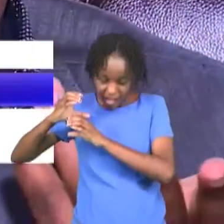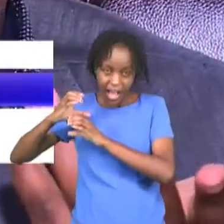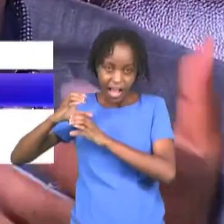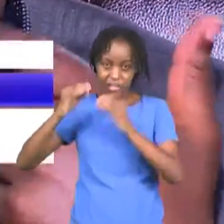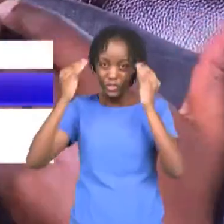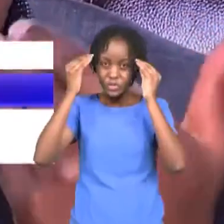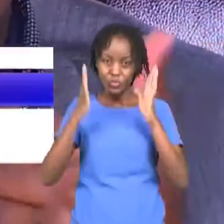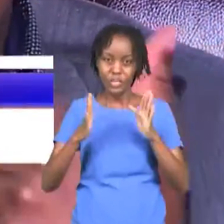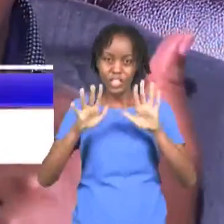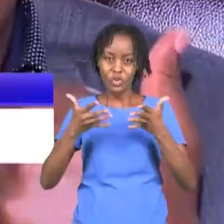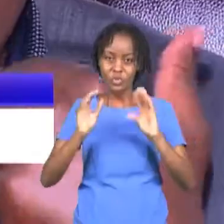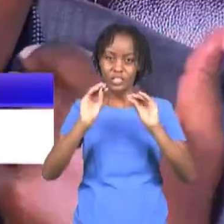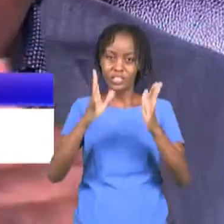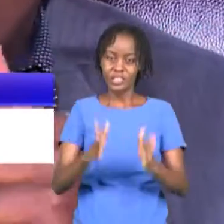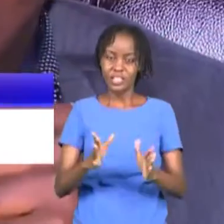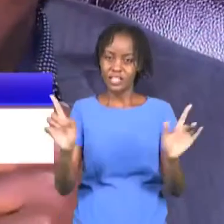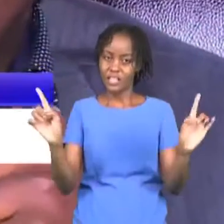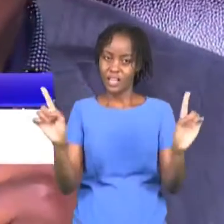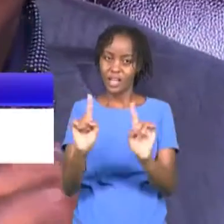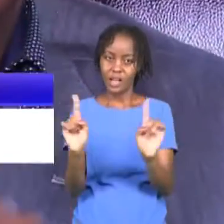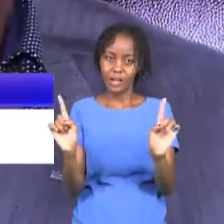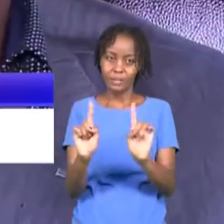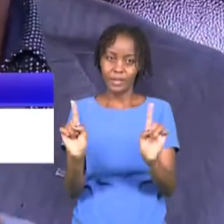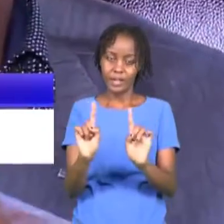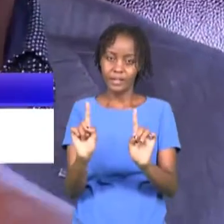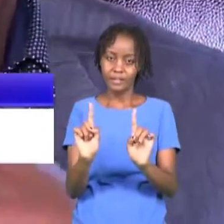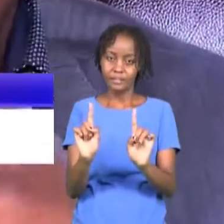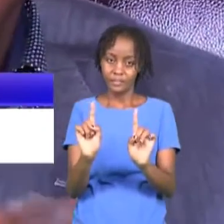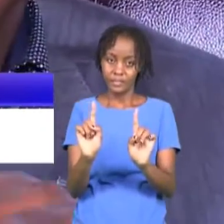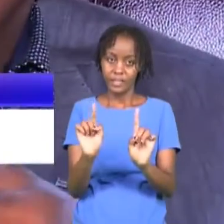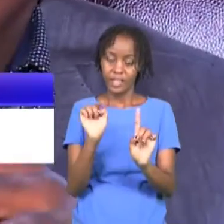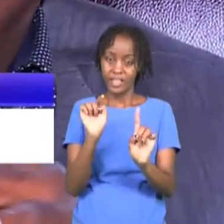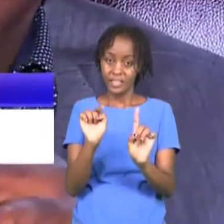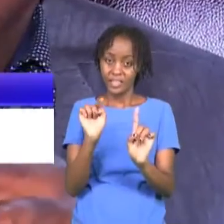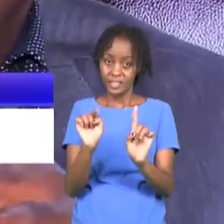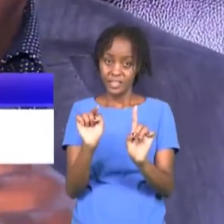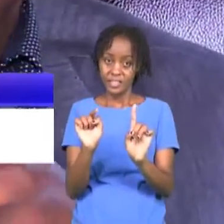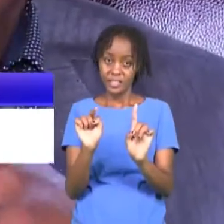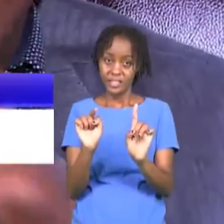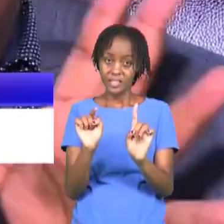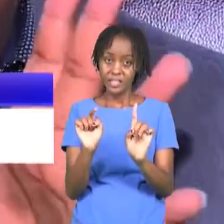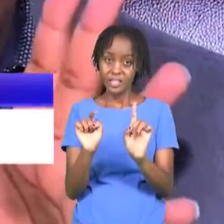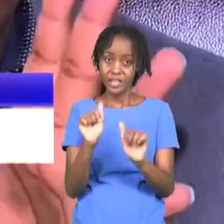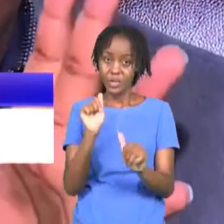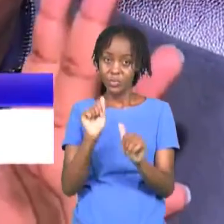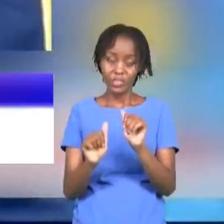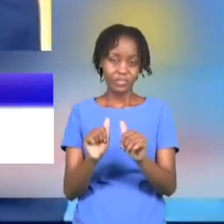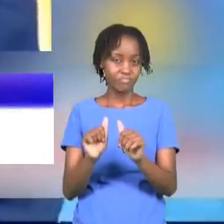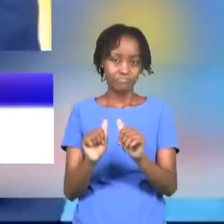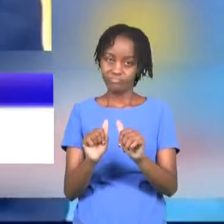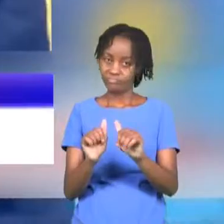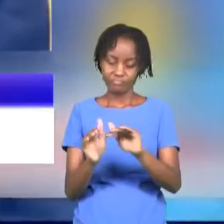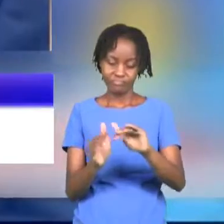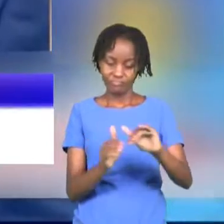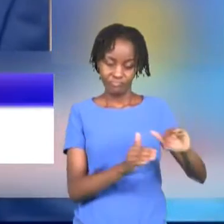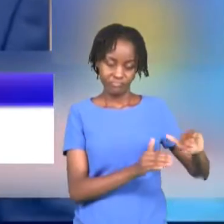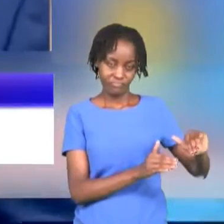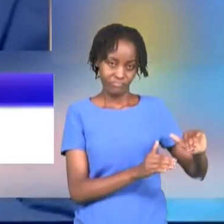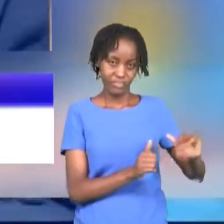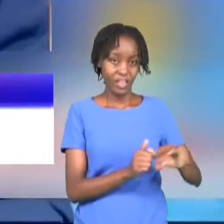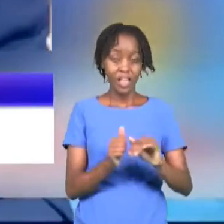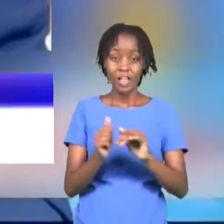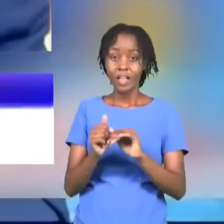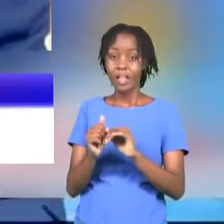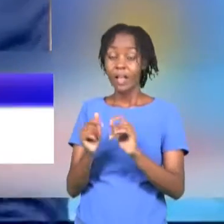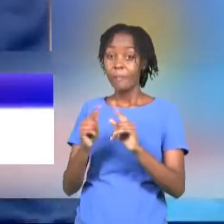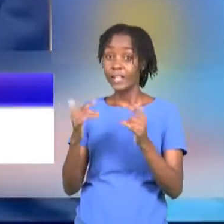going to force the students to be tested. That is an exercise which we have ruled out. Going forward, some of the things that